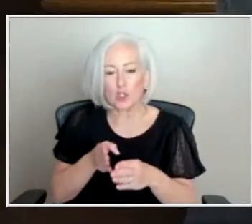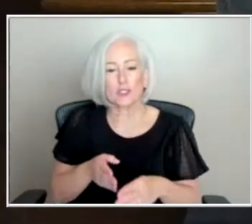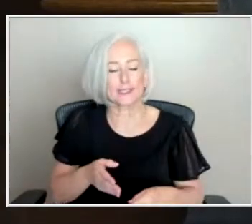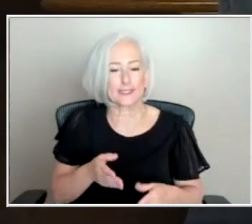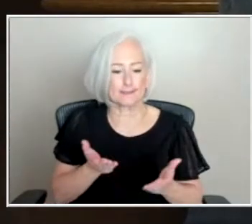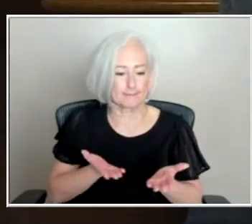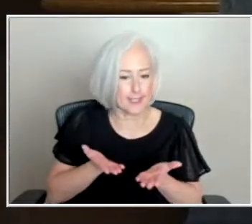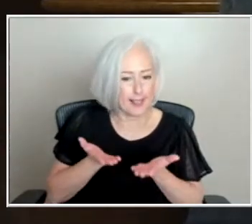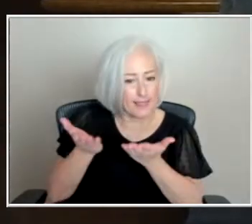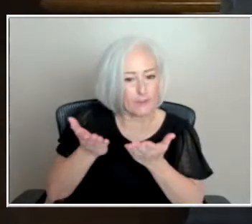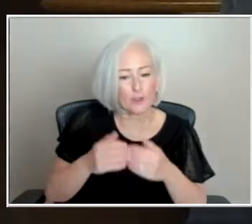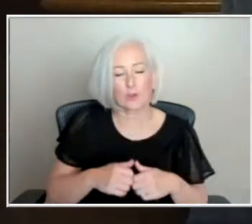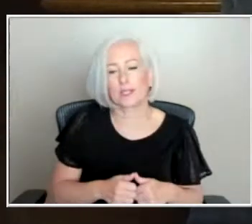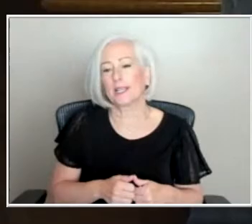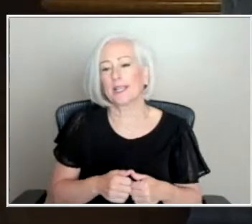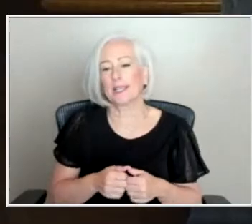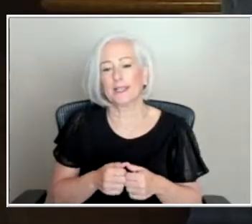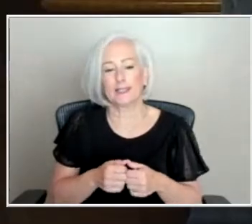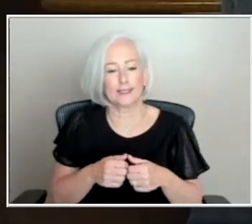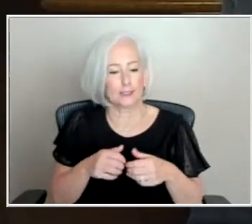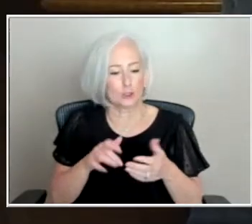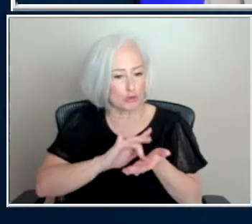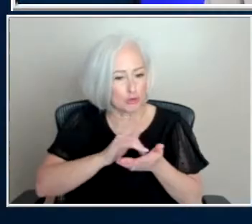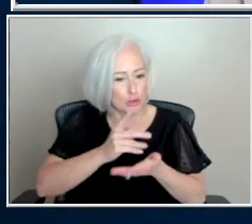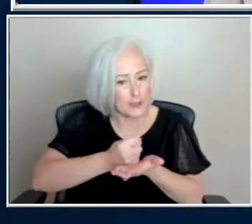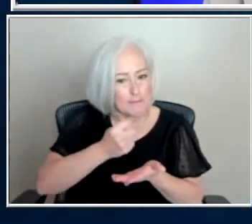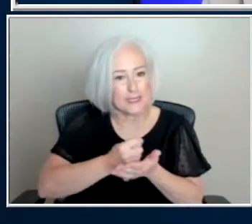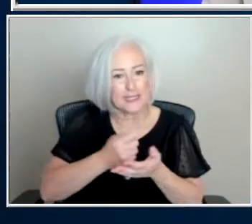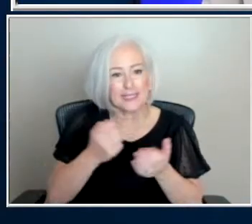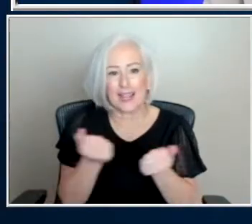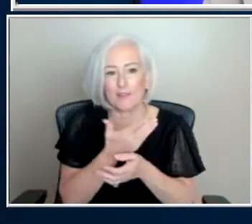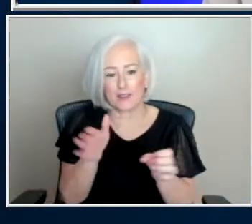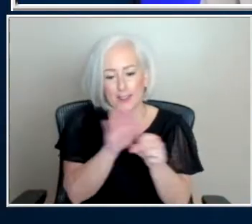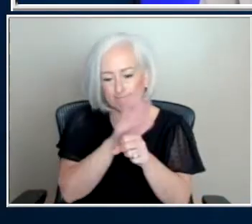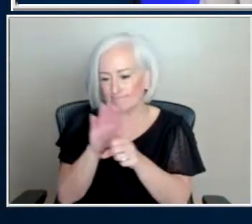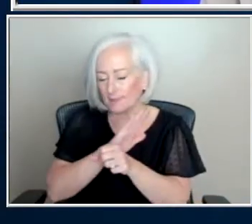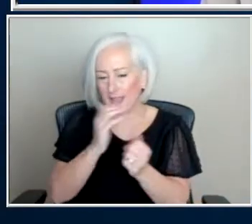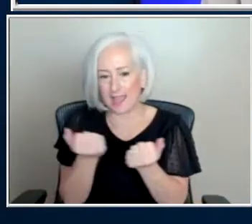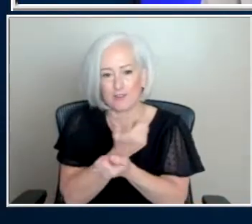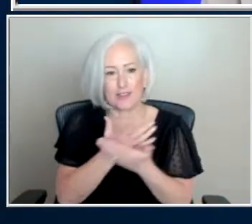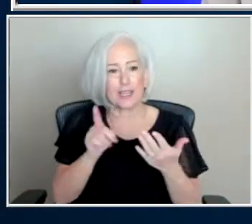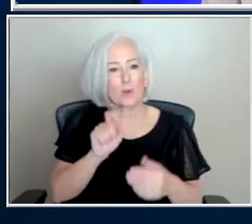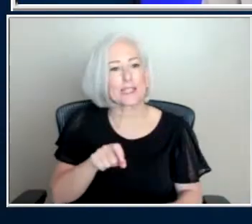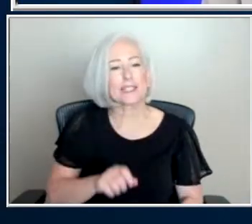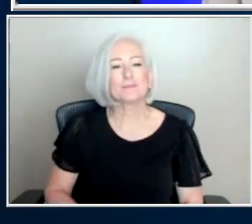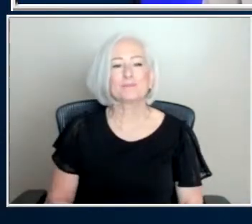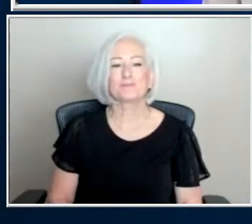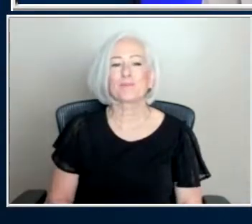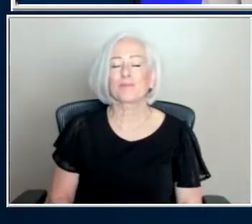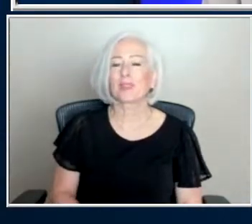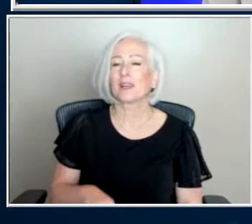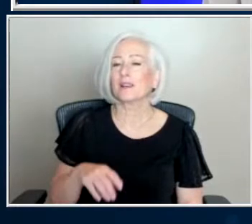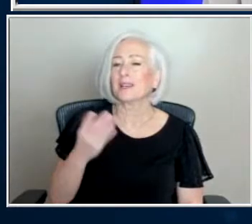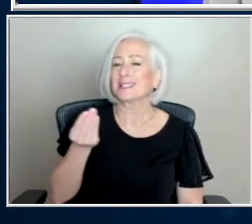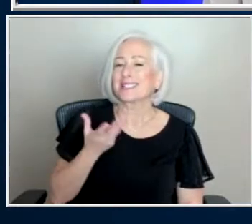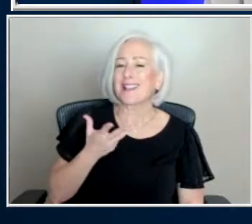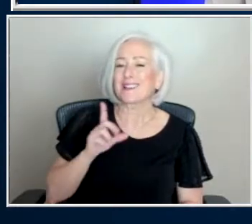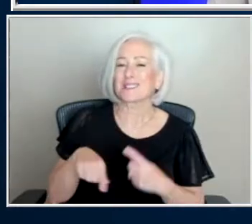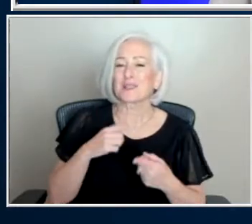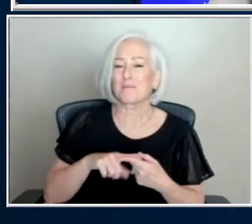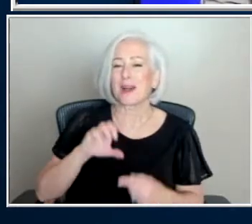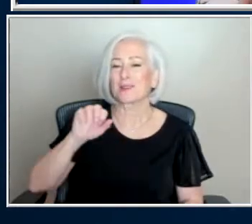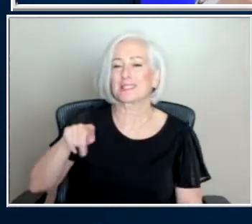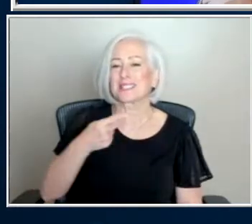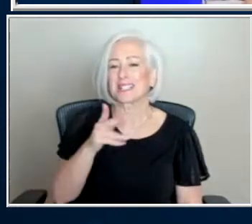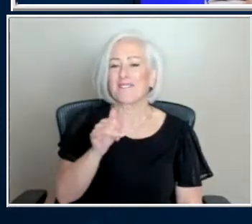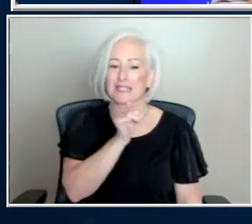to go ahead and cover all of our bases. Michael, talk to us a little bit about Stephanie's attitude through all of this, because